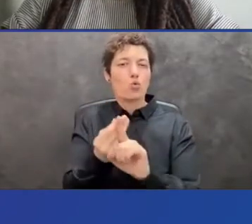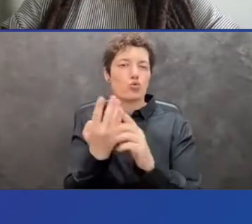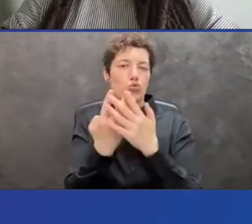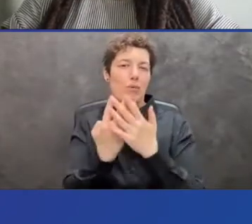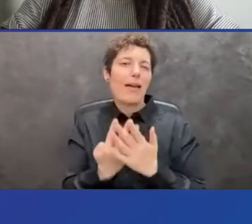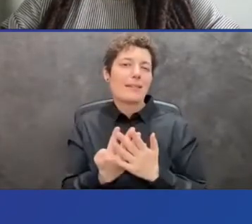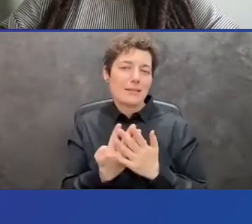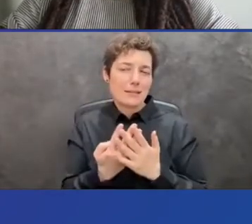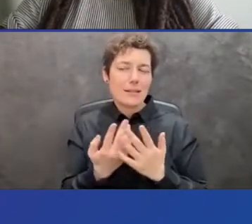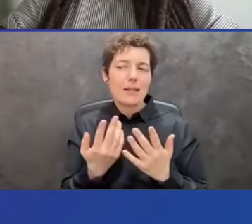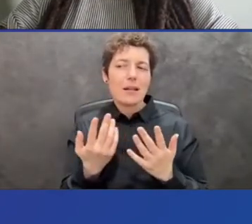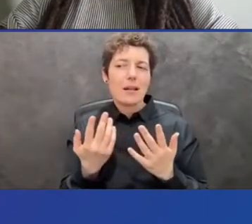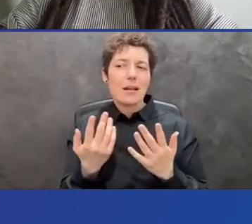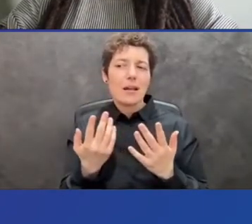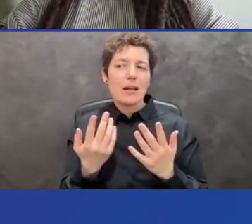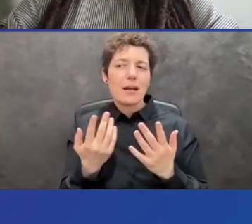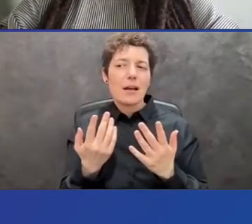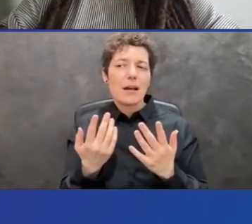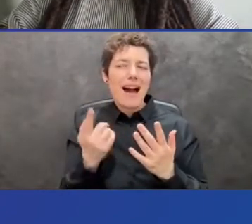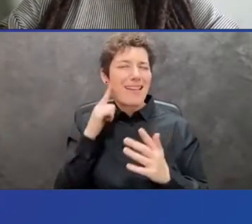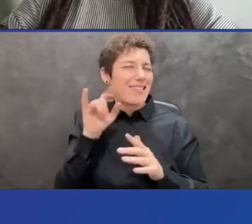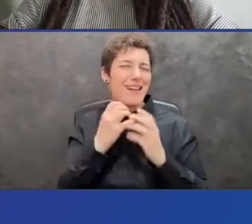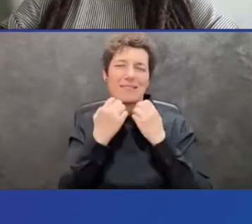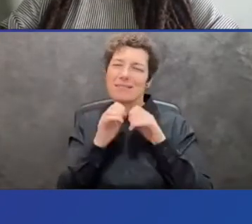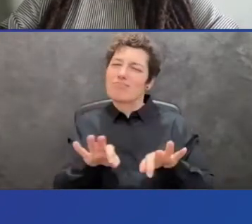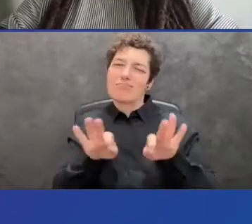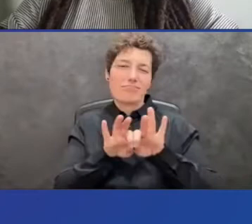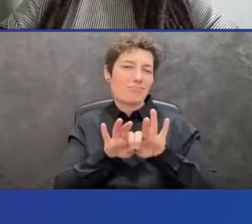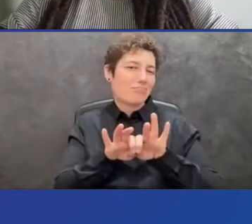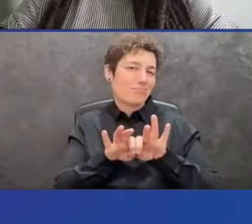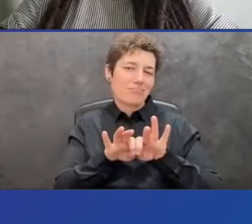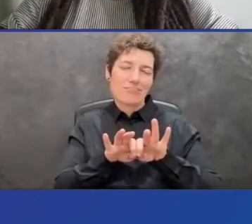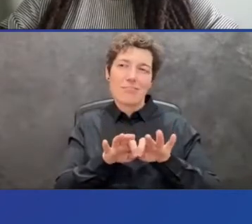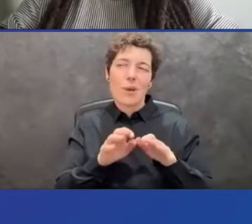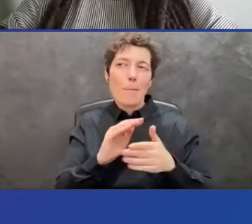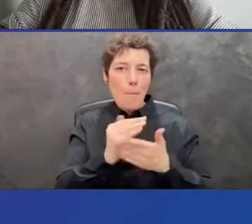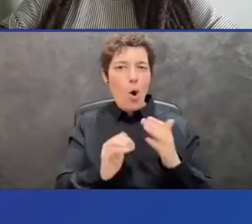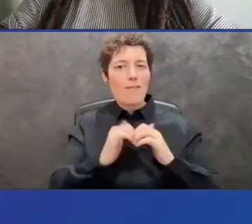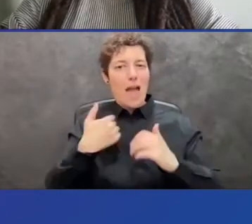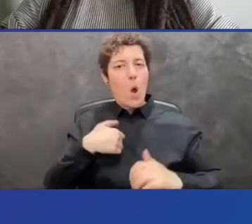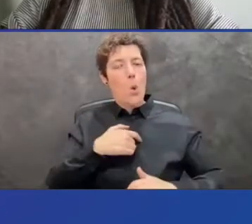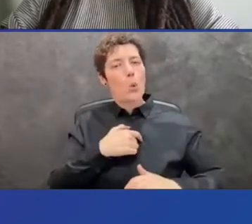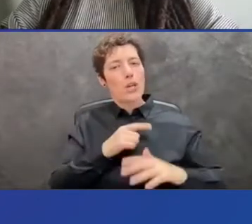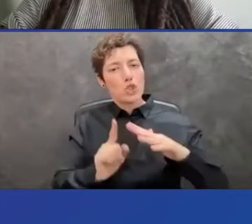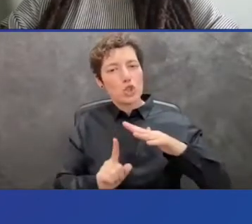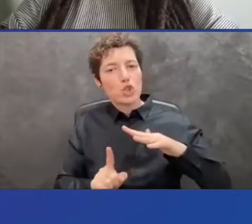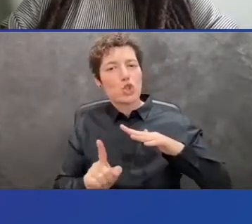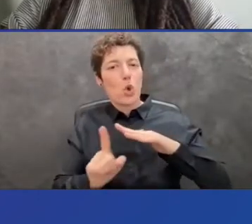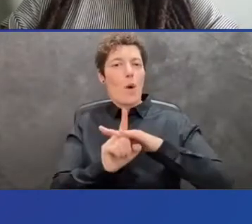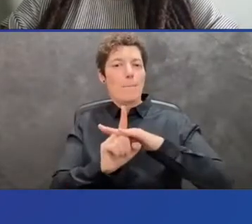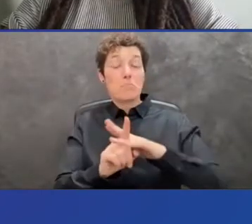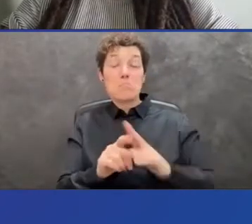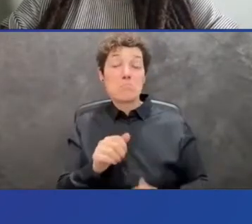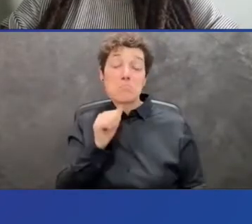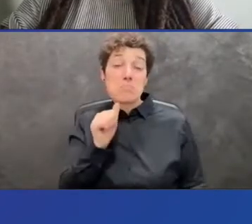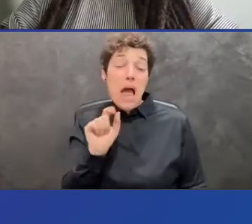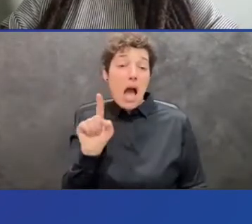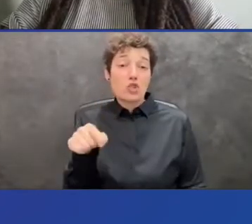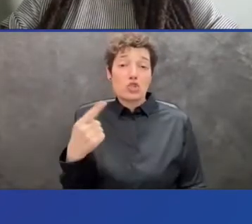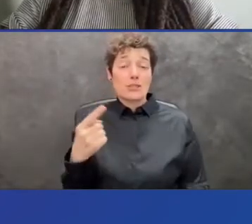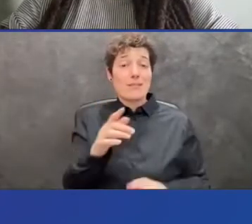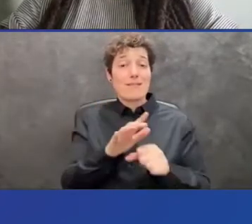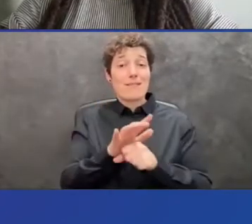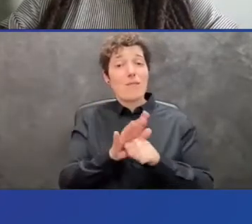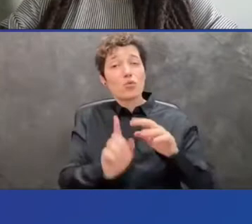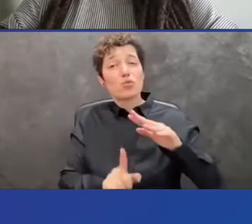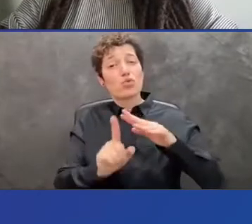think, a vital aspect to how we show up, right? Because it isn't just about us showing up as the leader. It's also